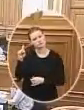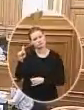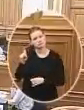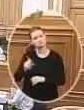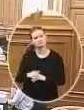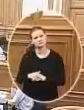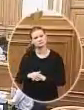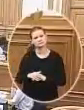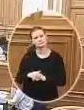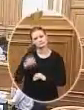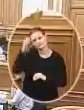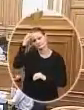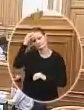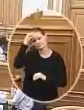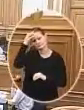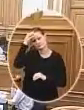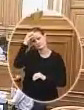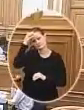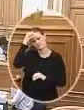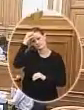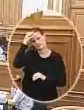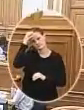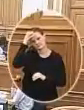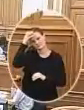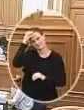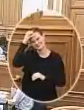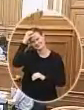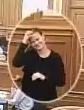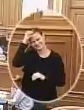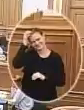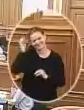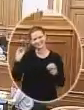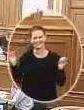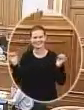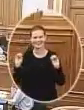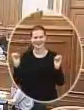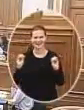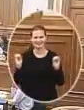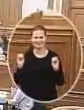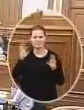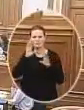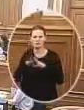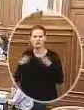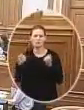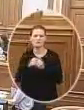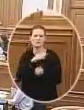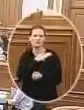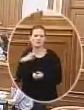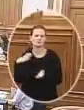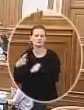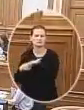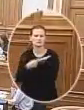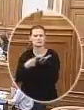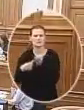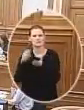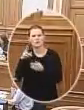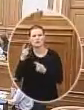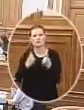We'll close public comment and open up for council member discussion or